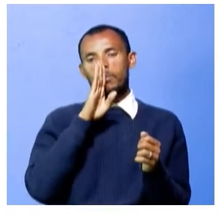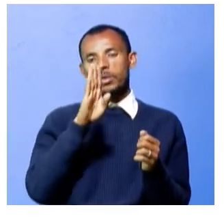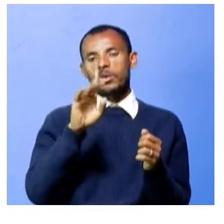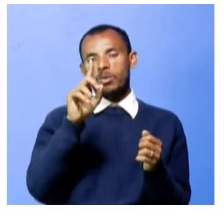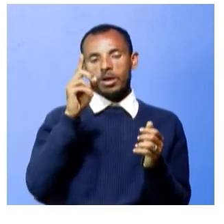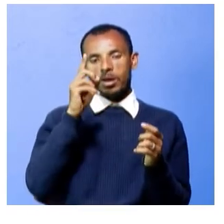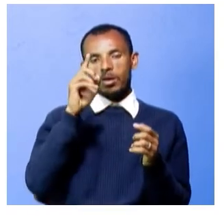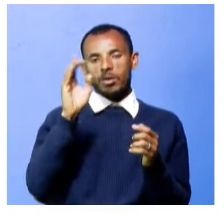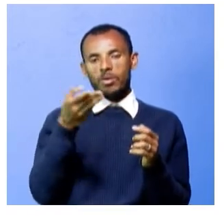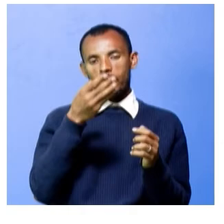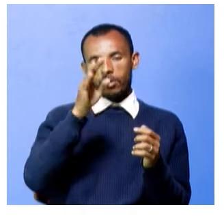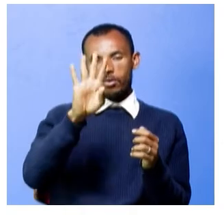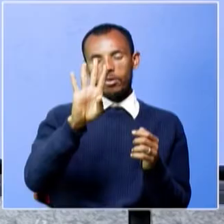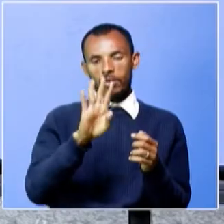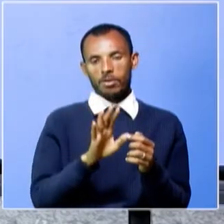4.